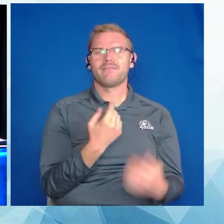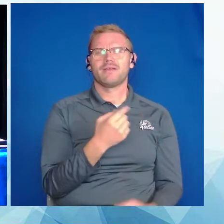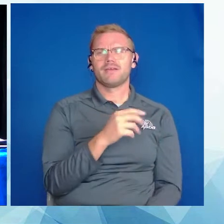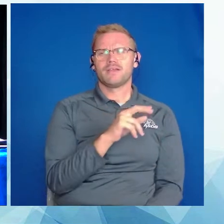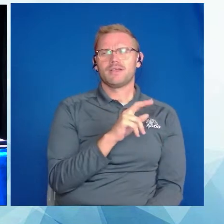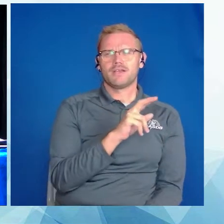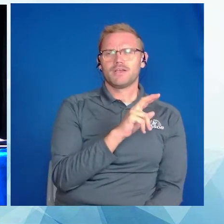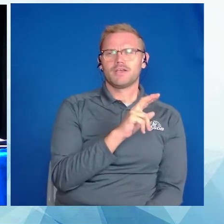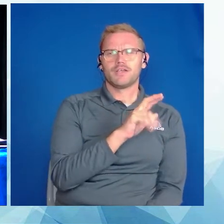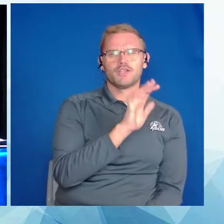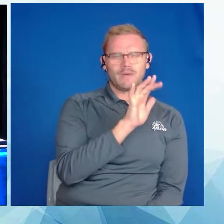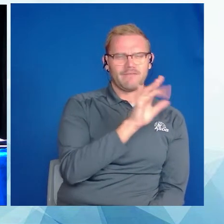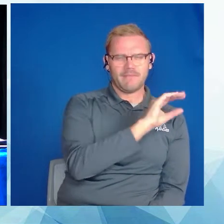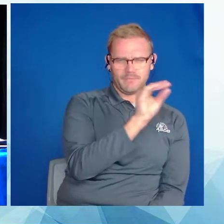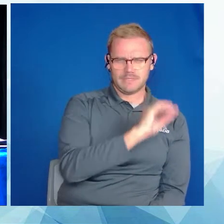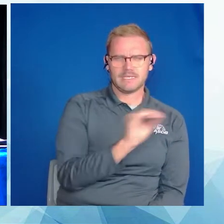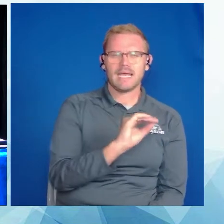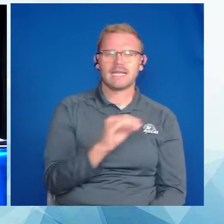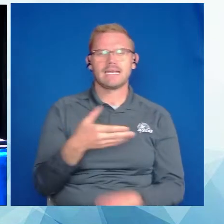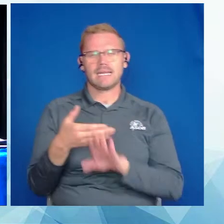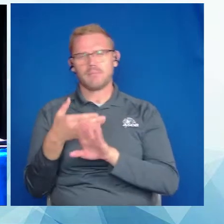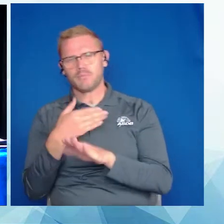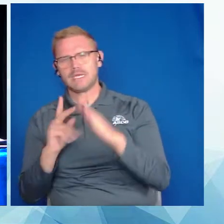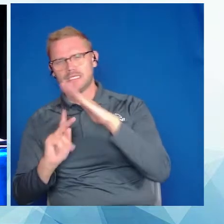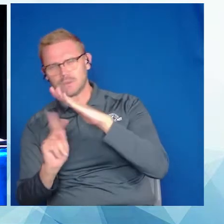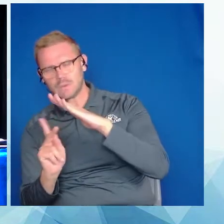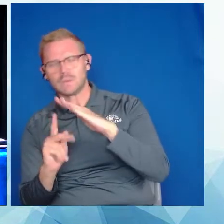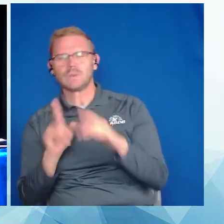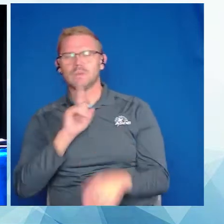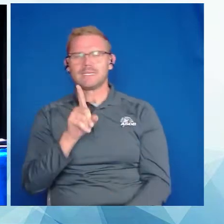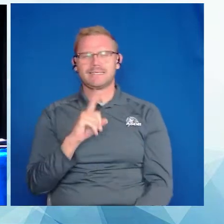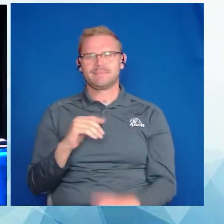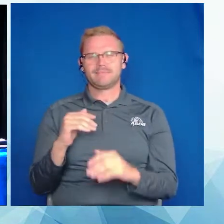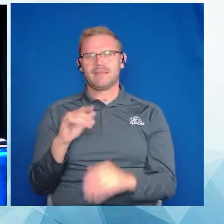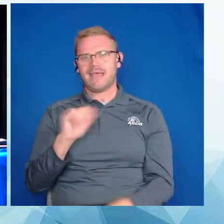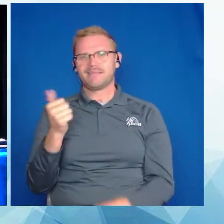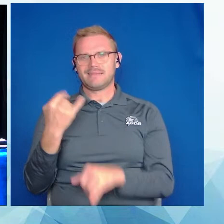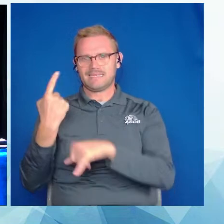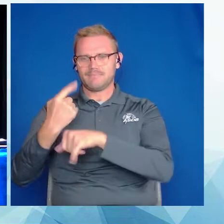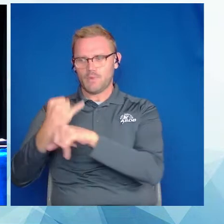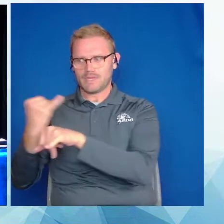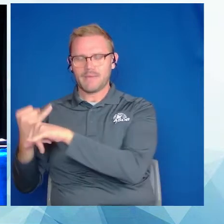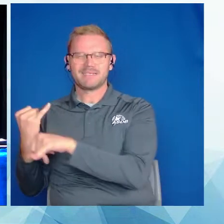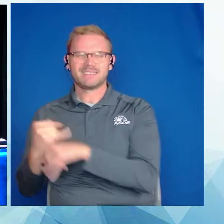day schools and the preschools make up a little under the final 25%.